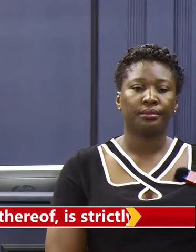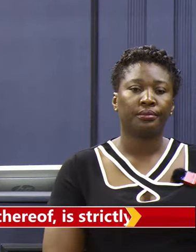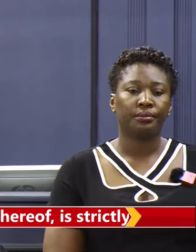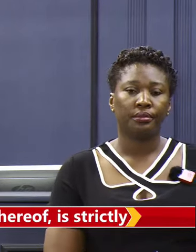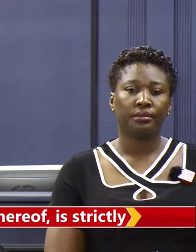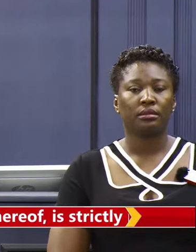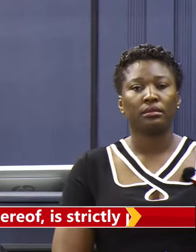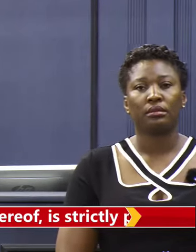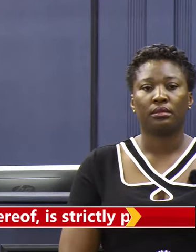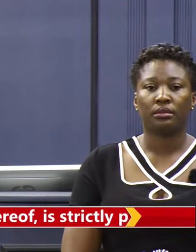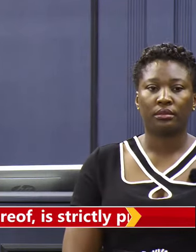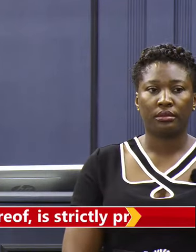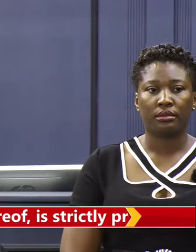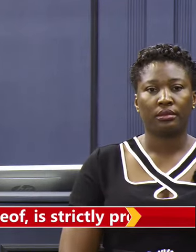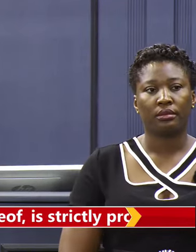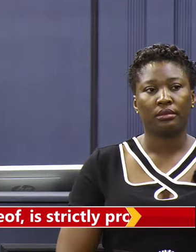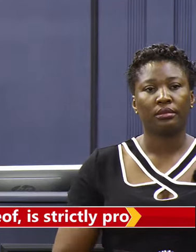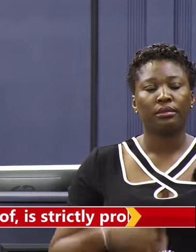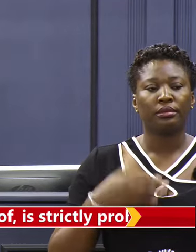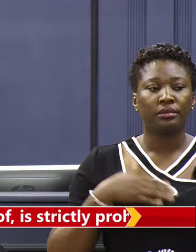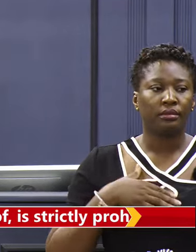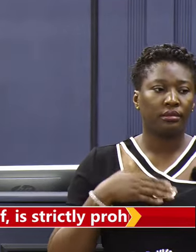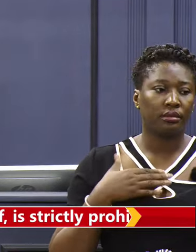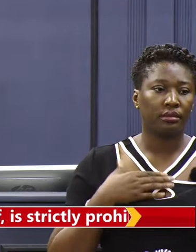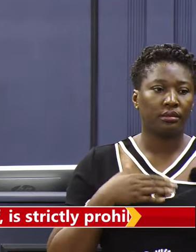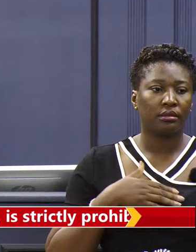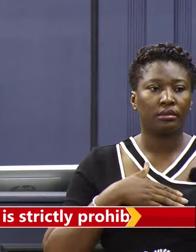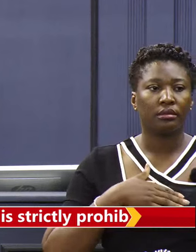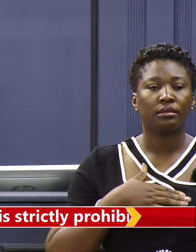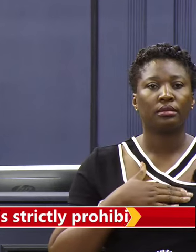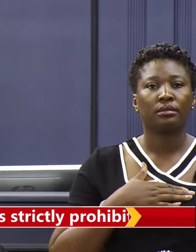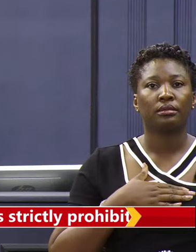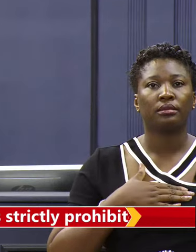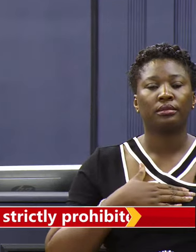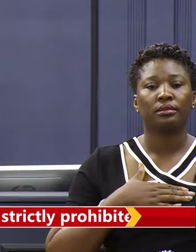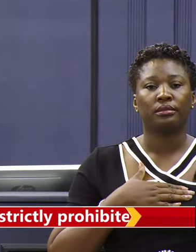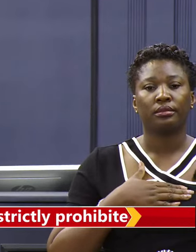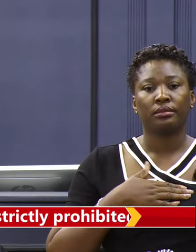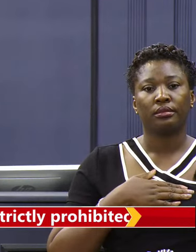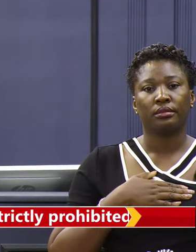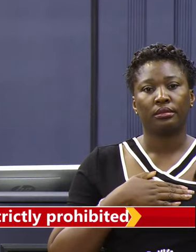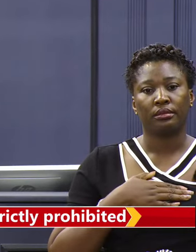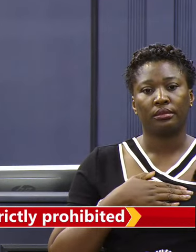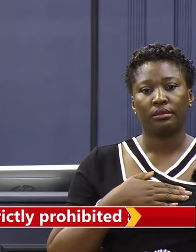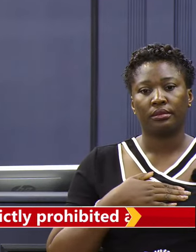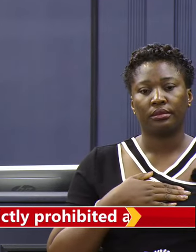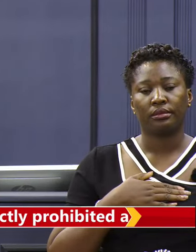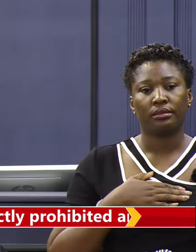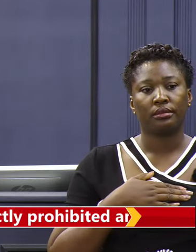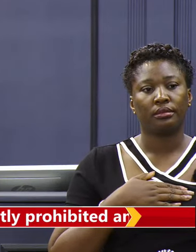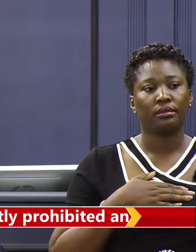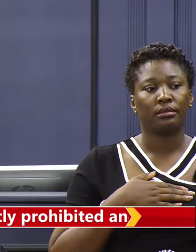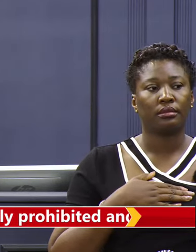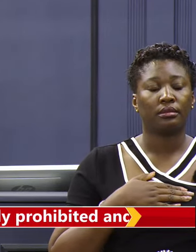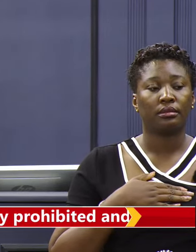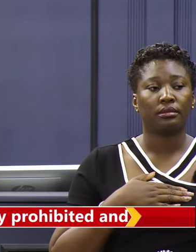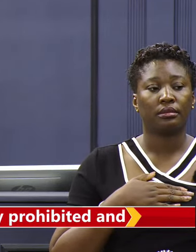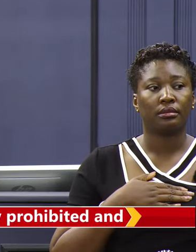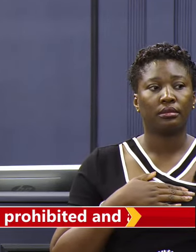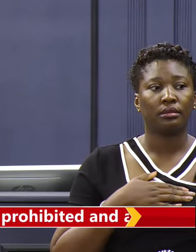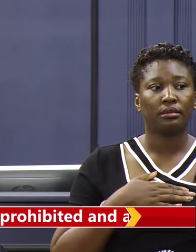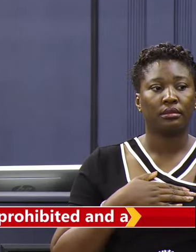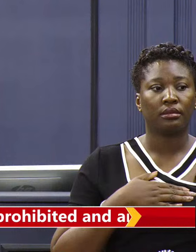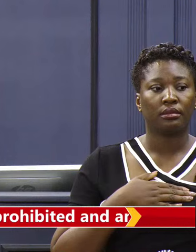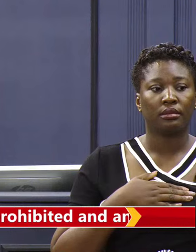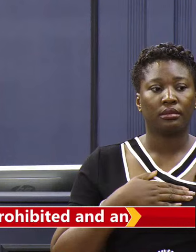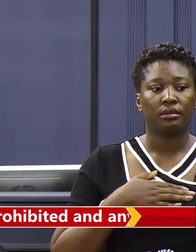Everybody in the open air studio inside the compound of Human Rights Radio and Television, the headquarters of Brekete Family Reality Radio